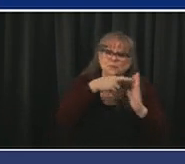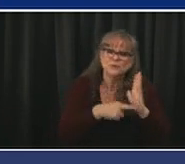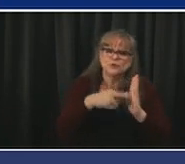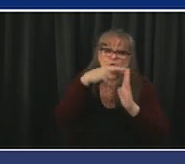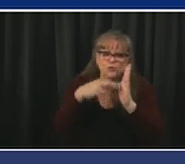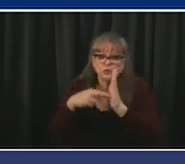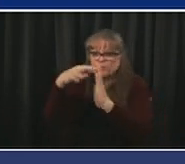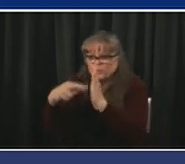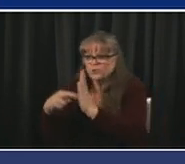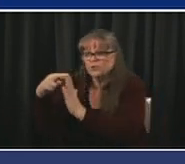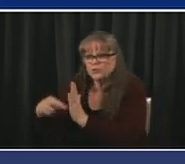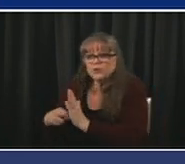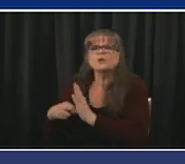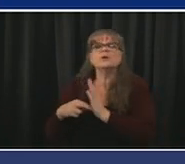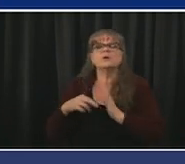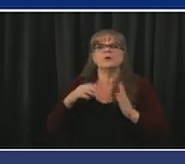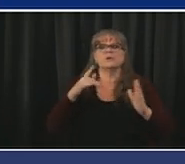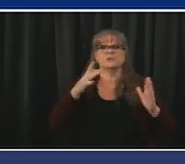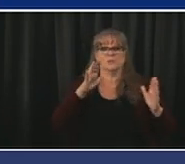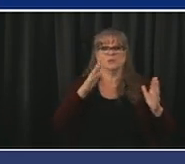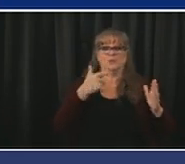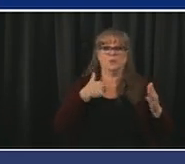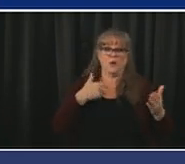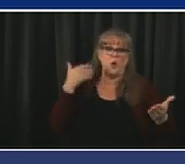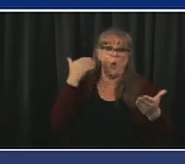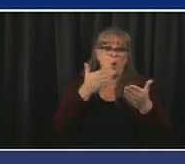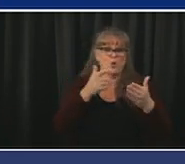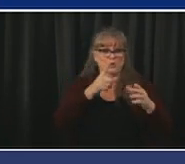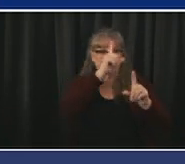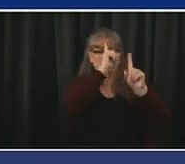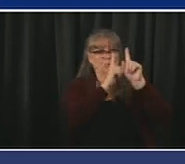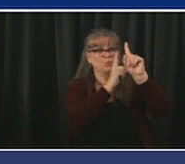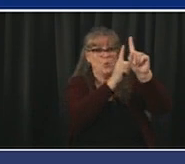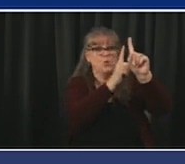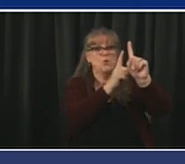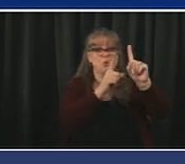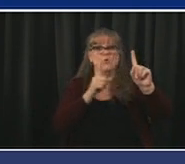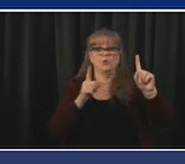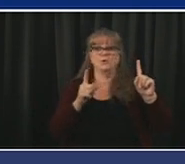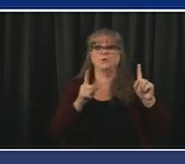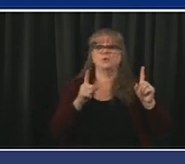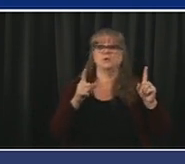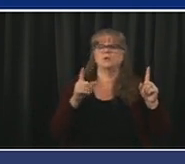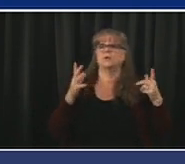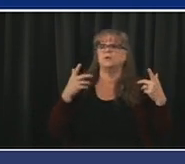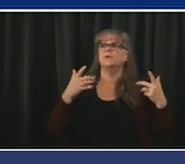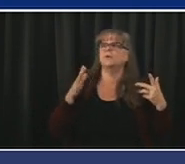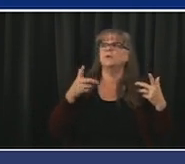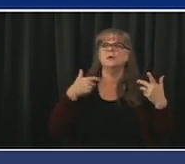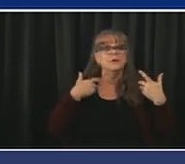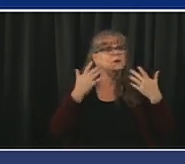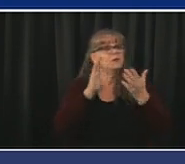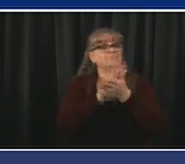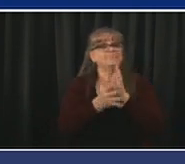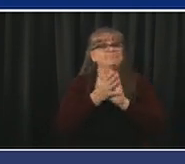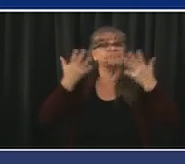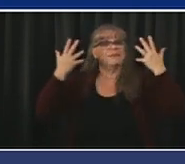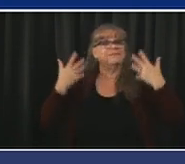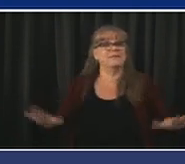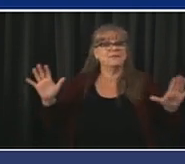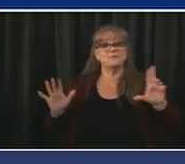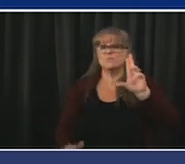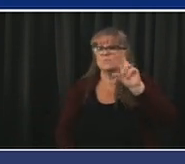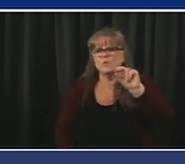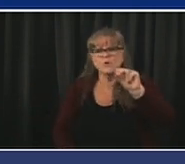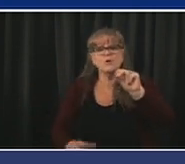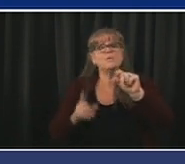to our goal. The journey's not over. The race is not yet won. We need to continue to be very patient. And that's not just for people